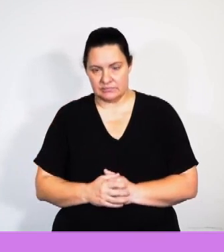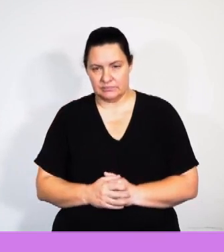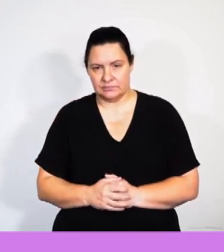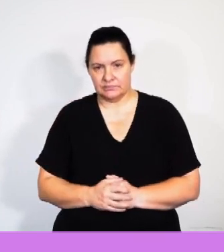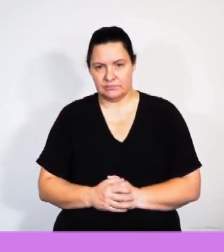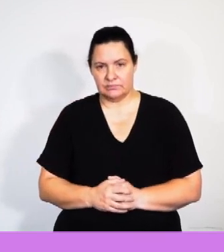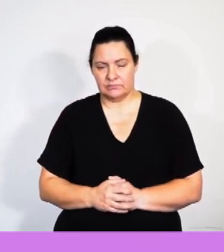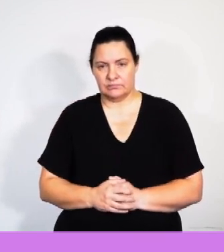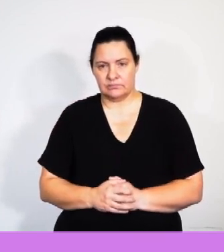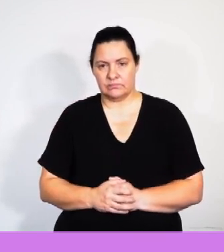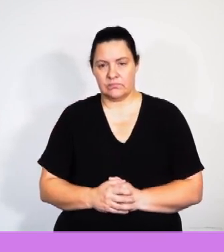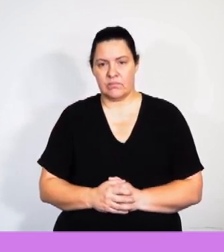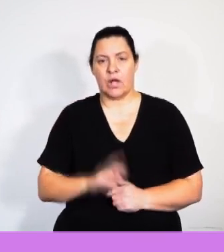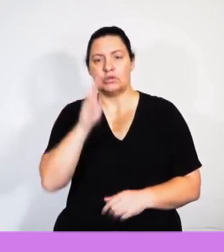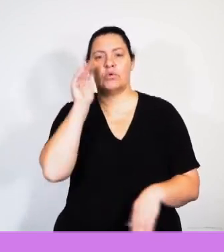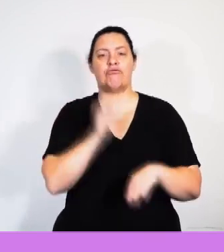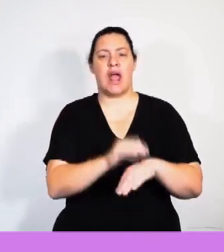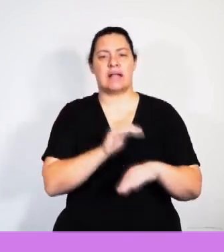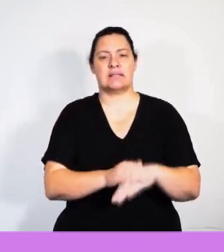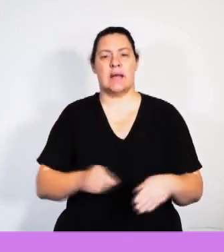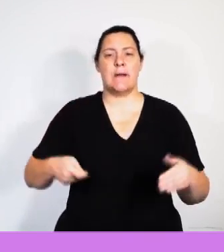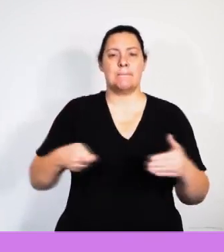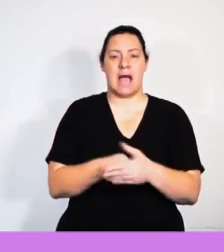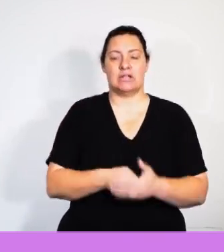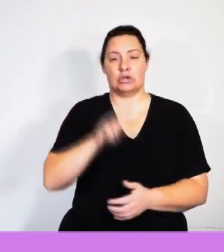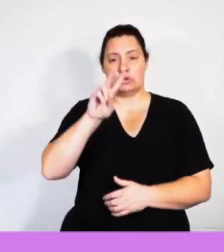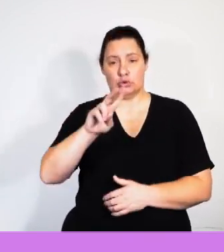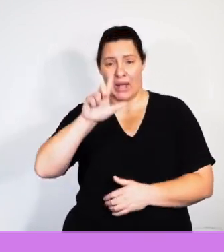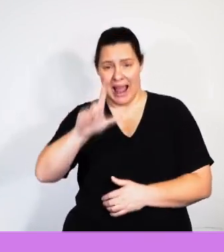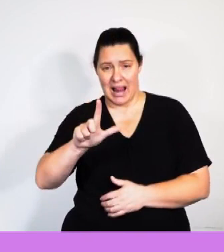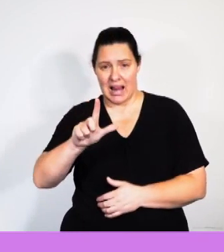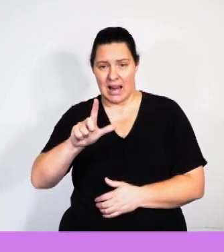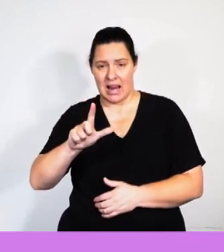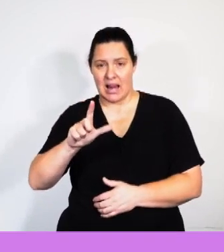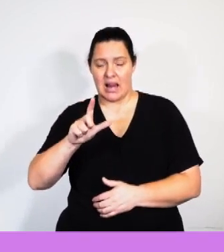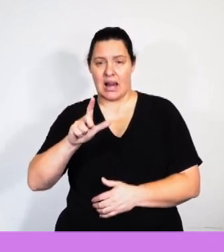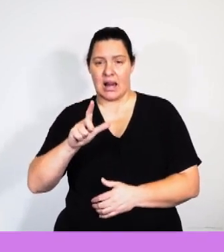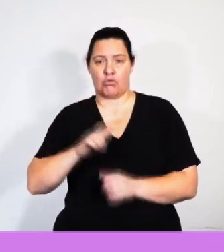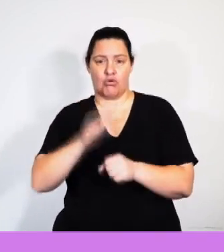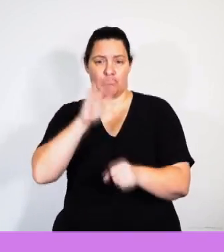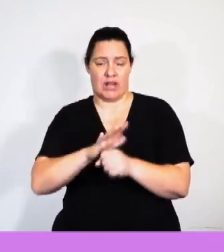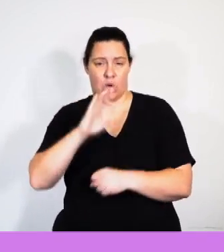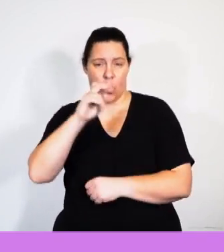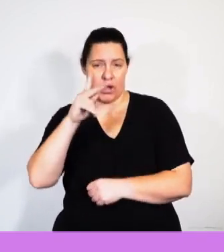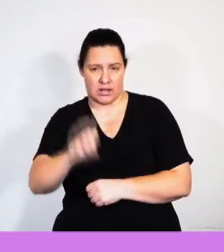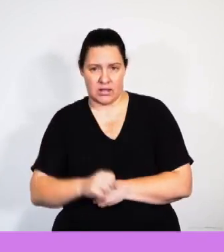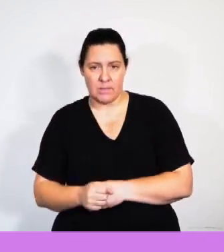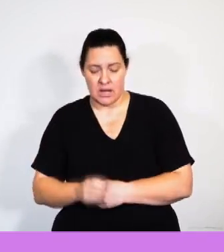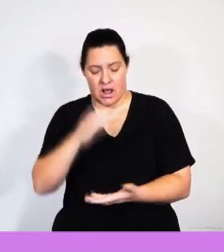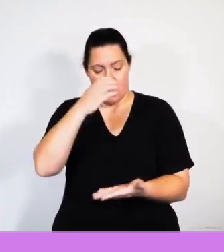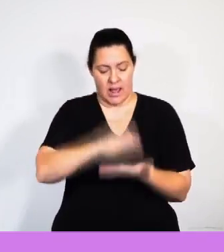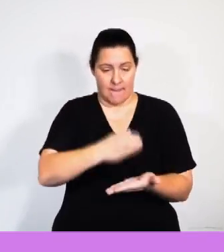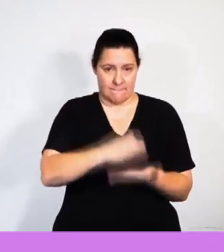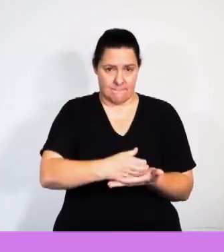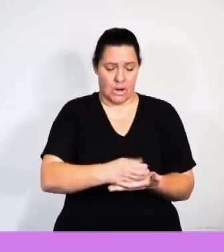kiloliters. Two friends bought a 2-liter bottle of Coke. If they use